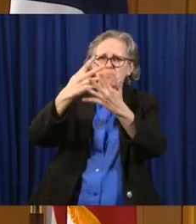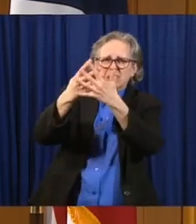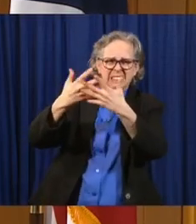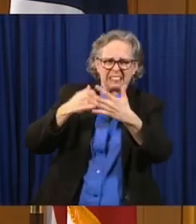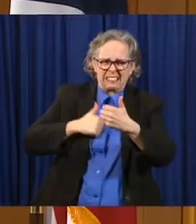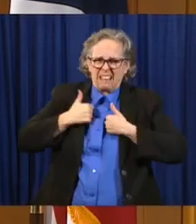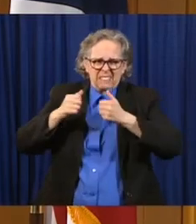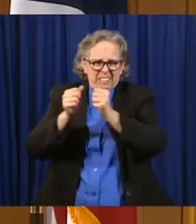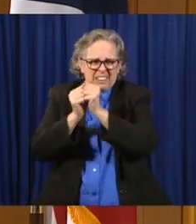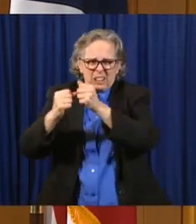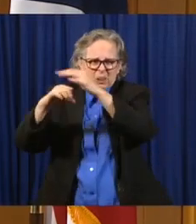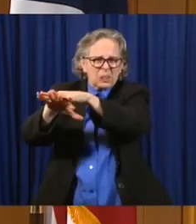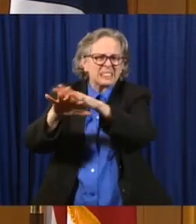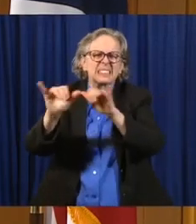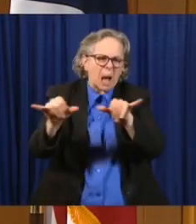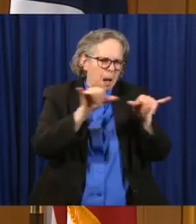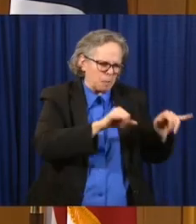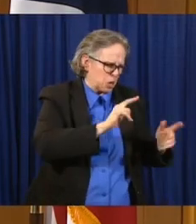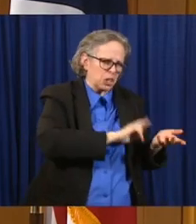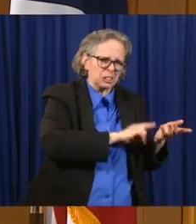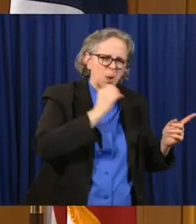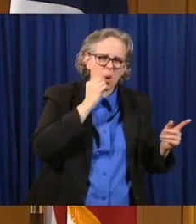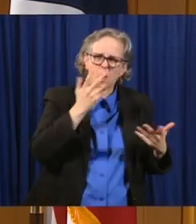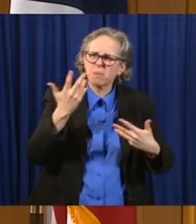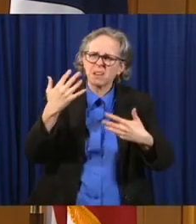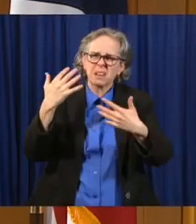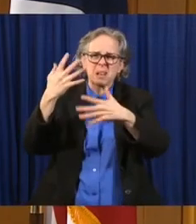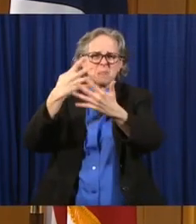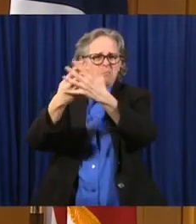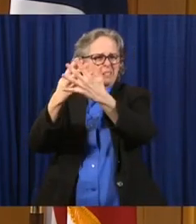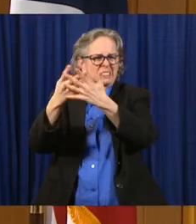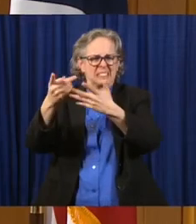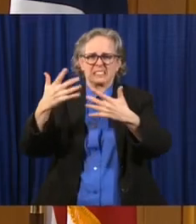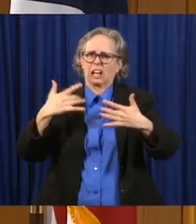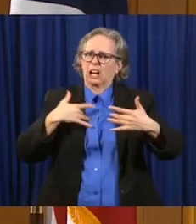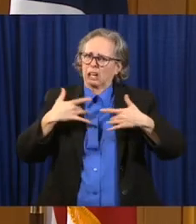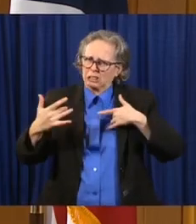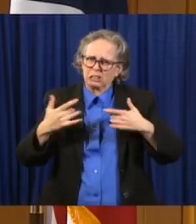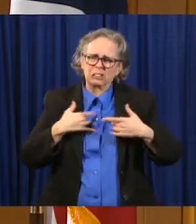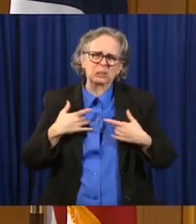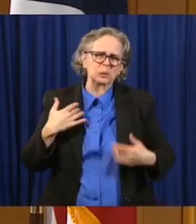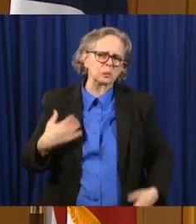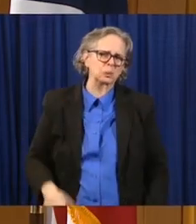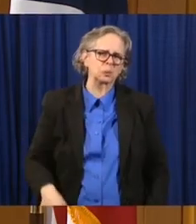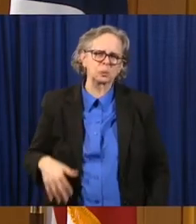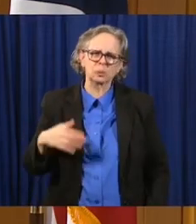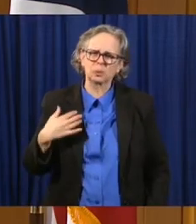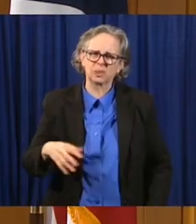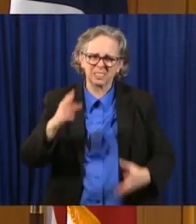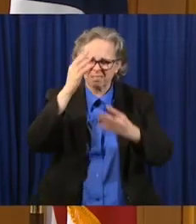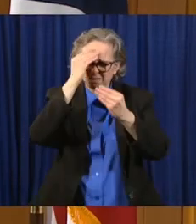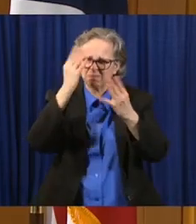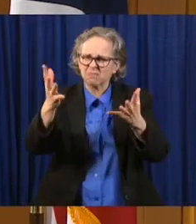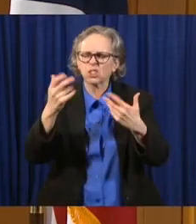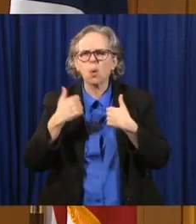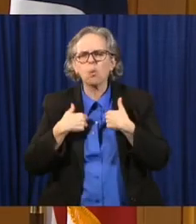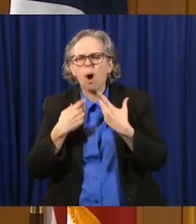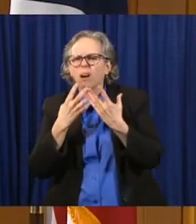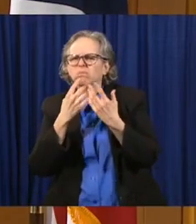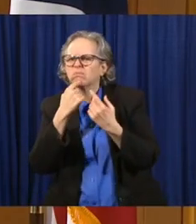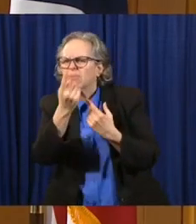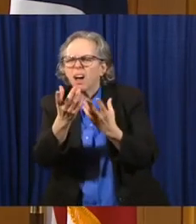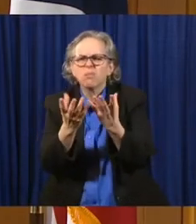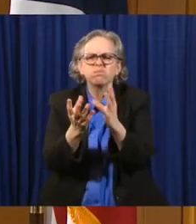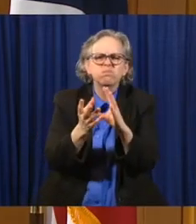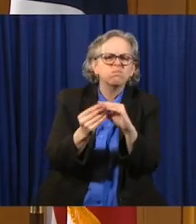about our prisons. I want to give you a little update in regard to our prisons. I told you